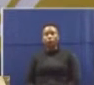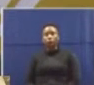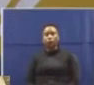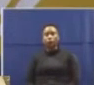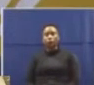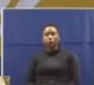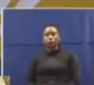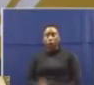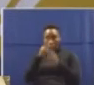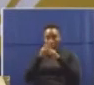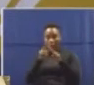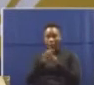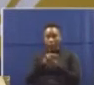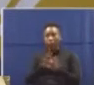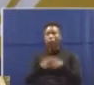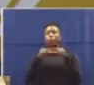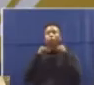Honorable Moruti Meshoe.